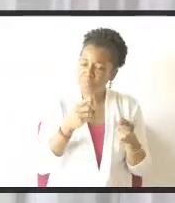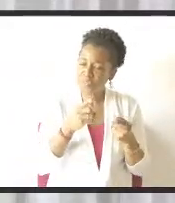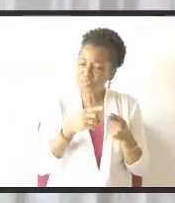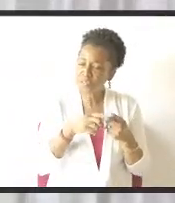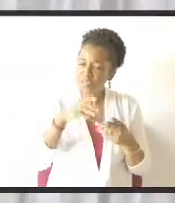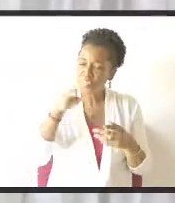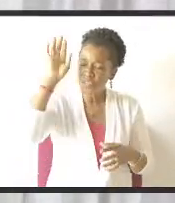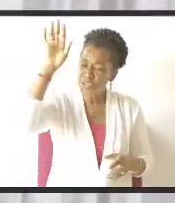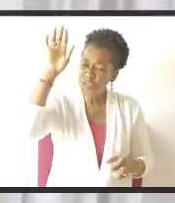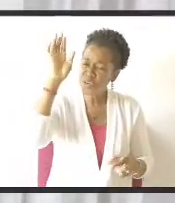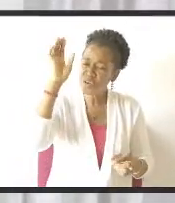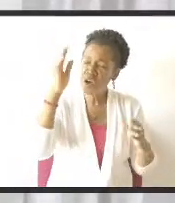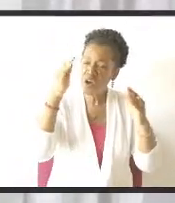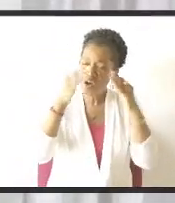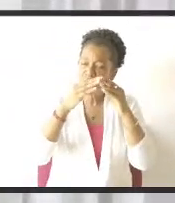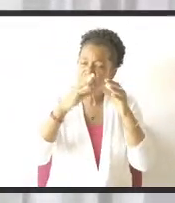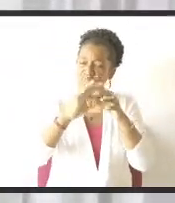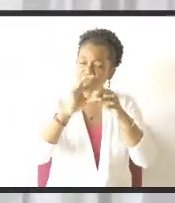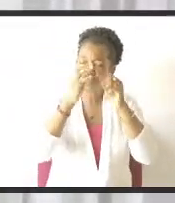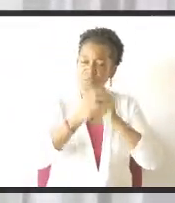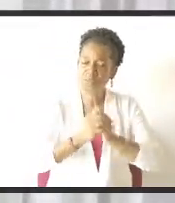worship.